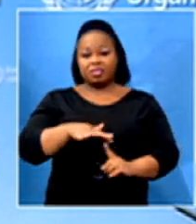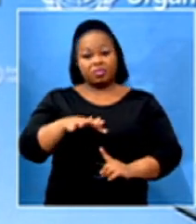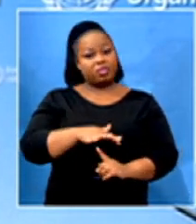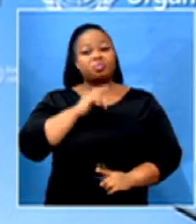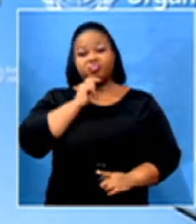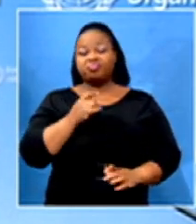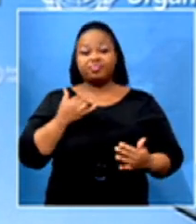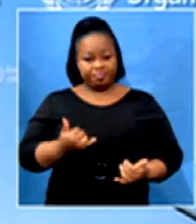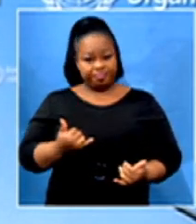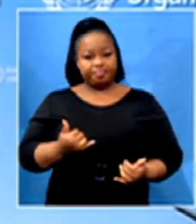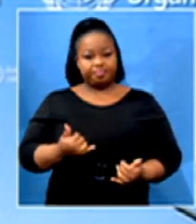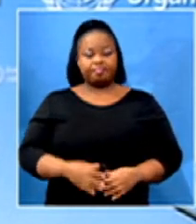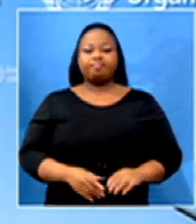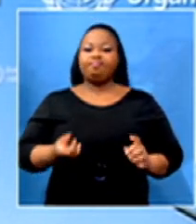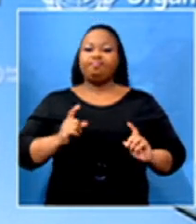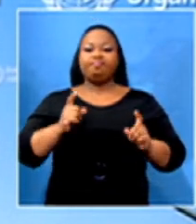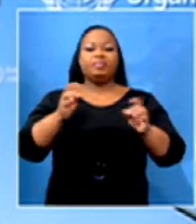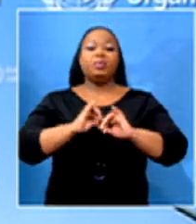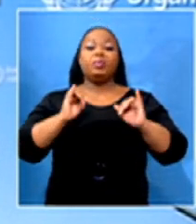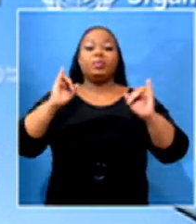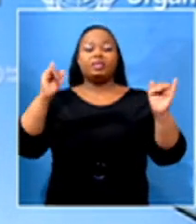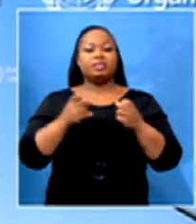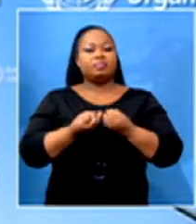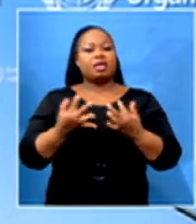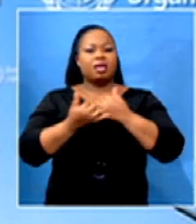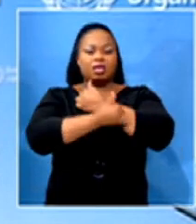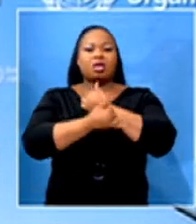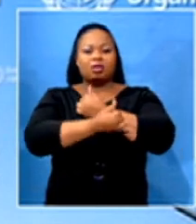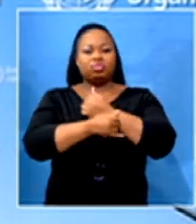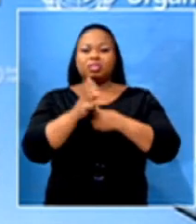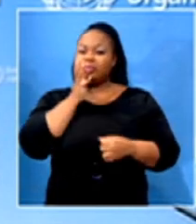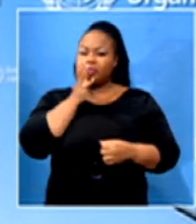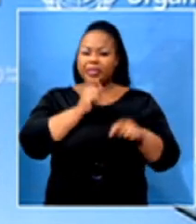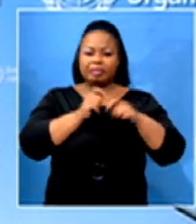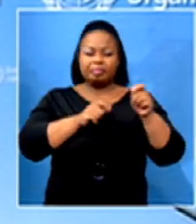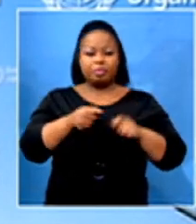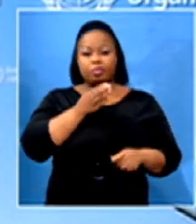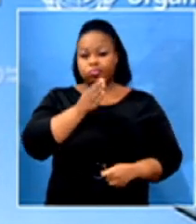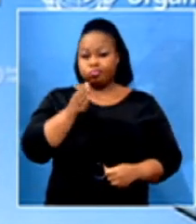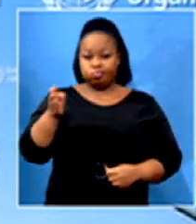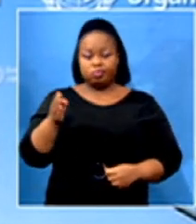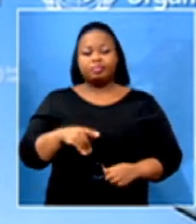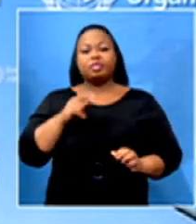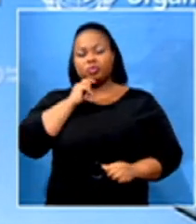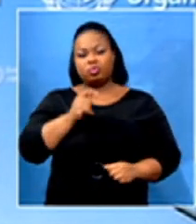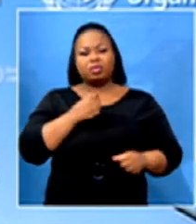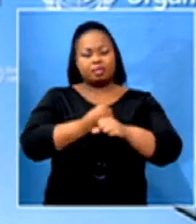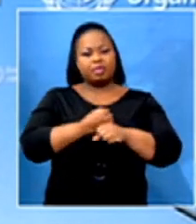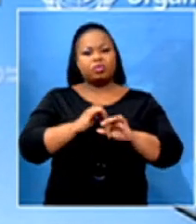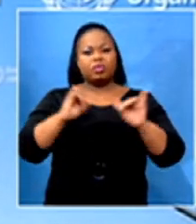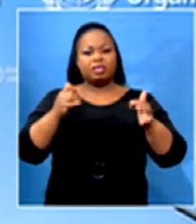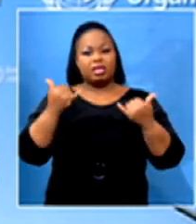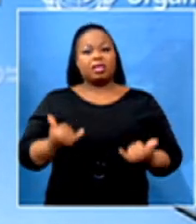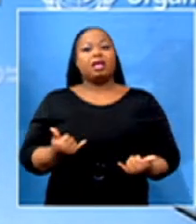definitely accelerating in a number of countries with larger populations, and that is most certainly contributing to this